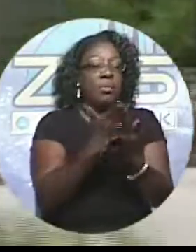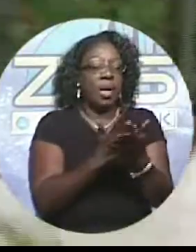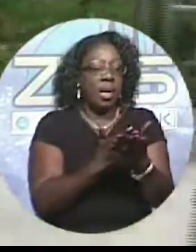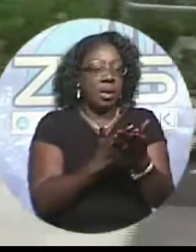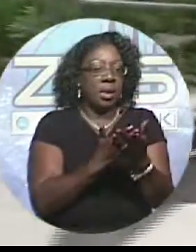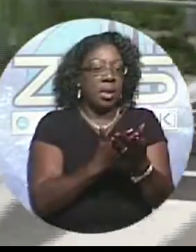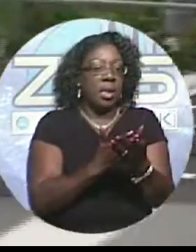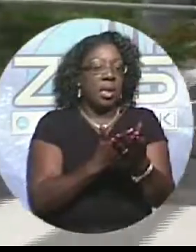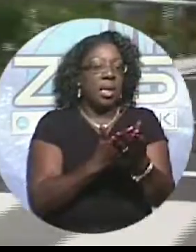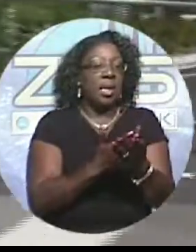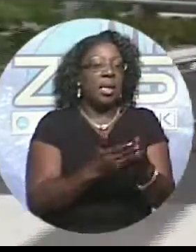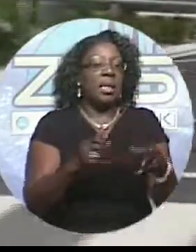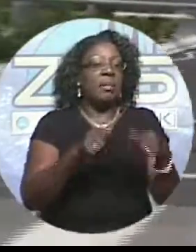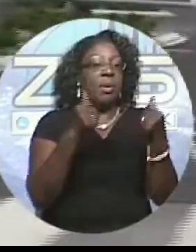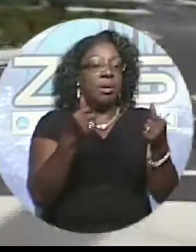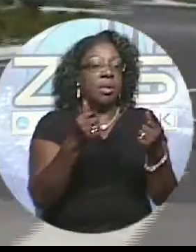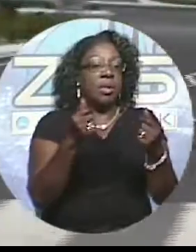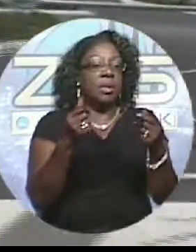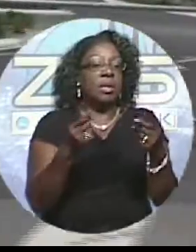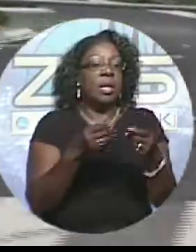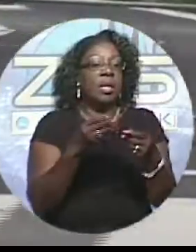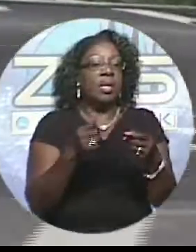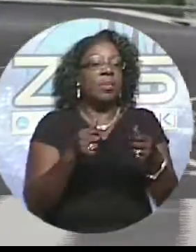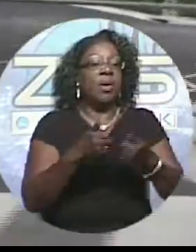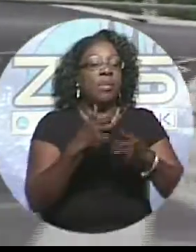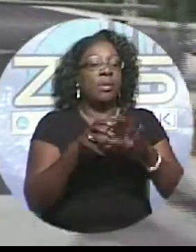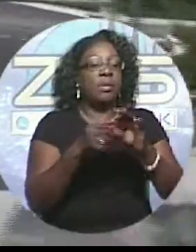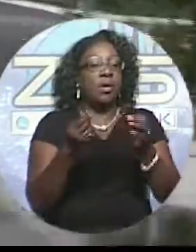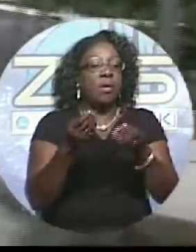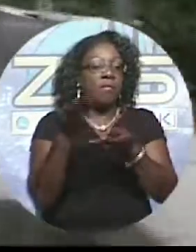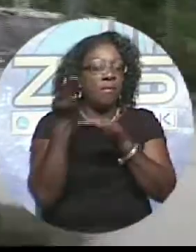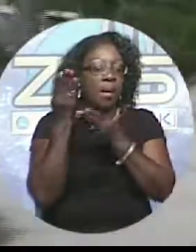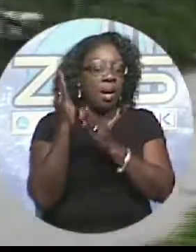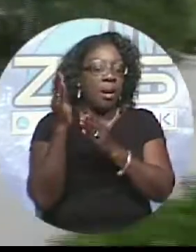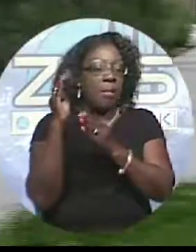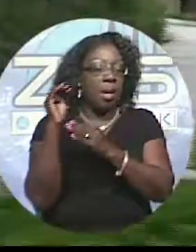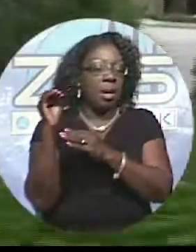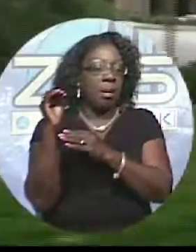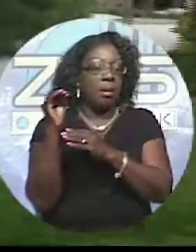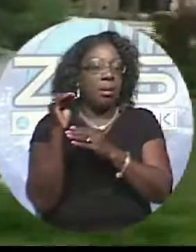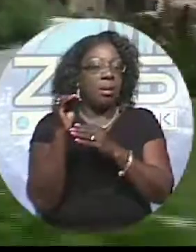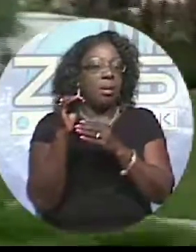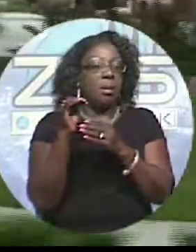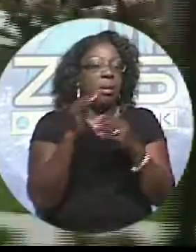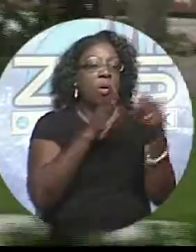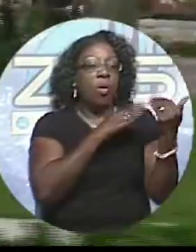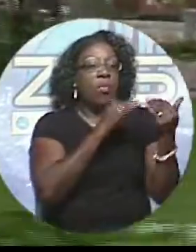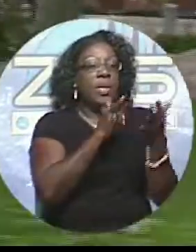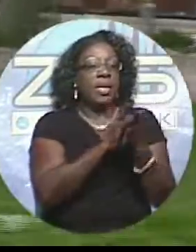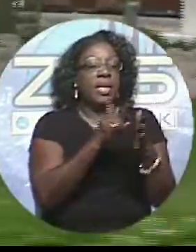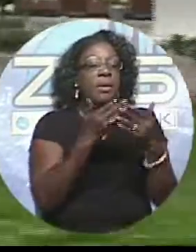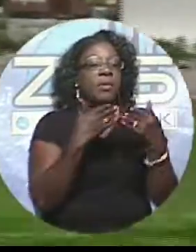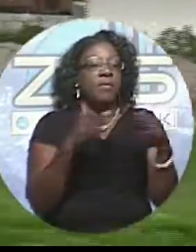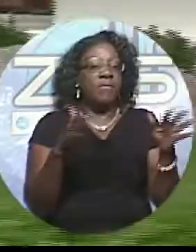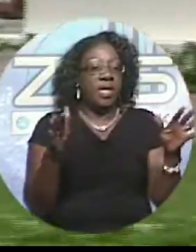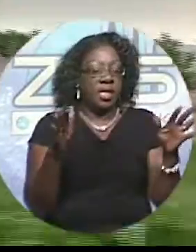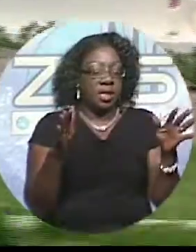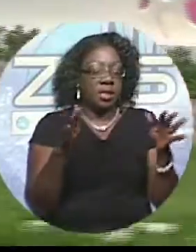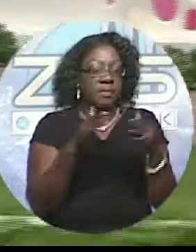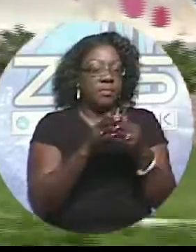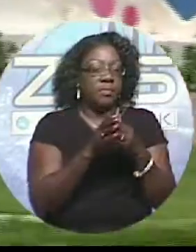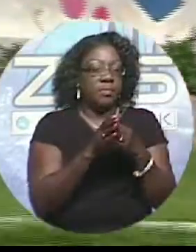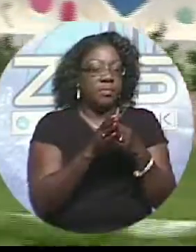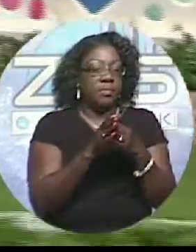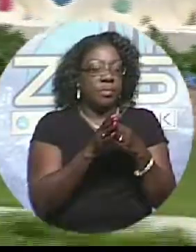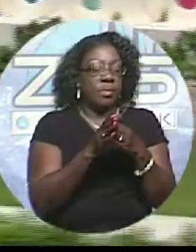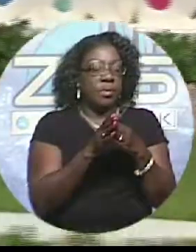mounting issues with Baha, and it is imperative for them to join in order for that settlement to be meaningful. He noted,